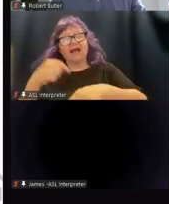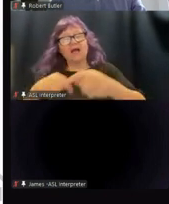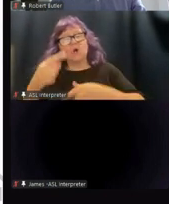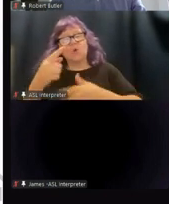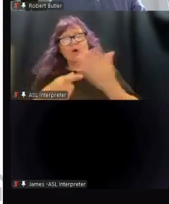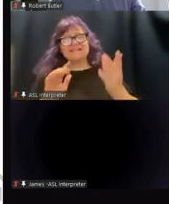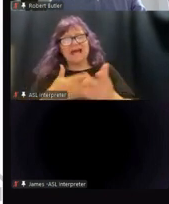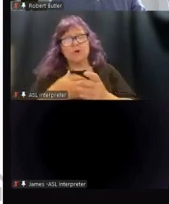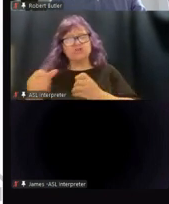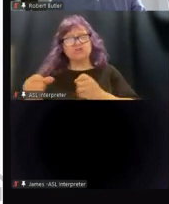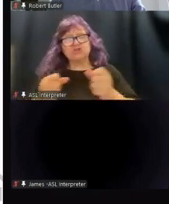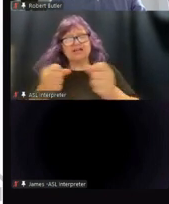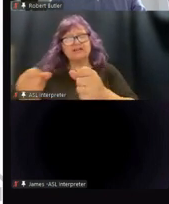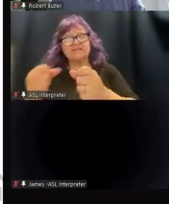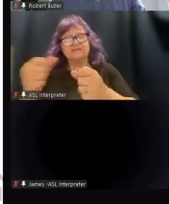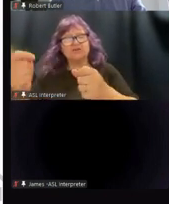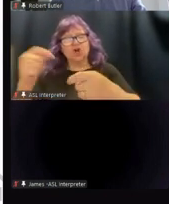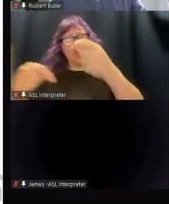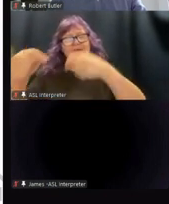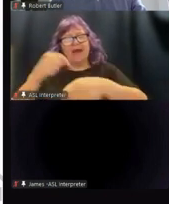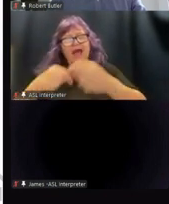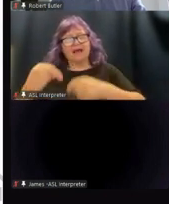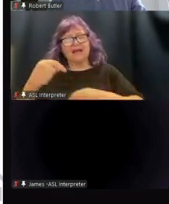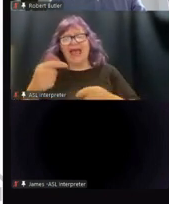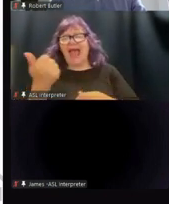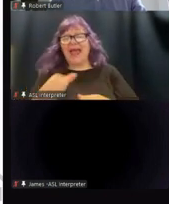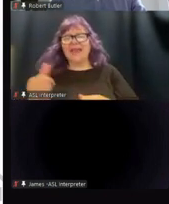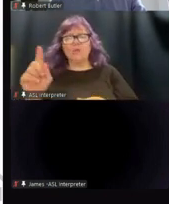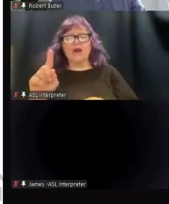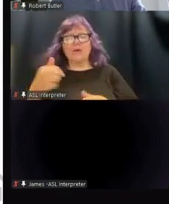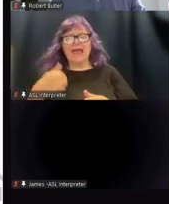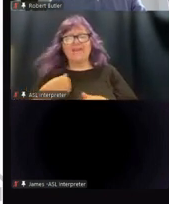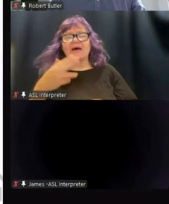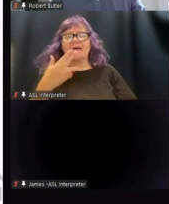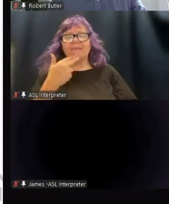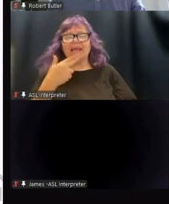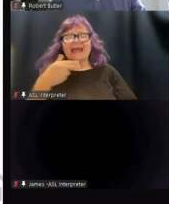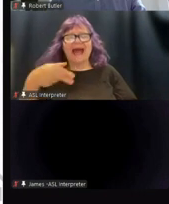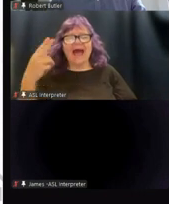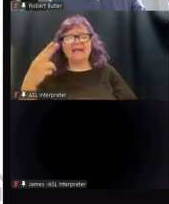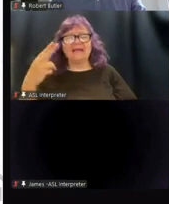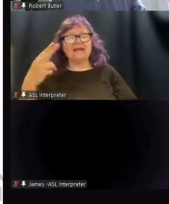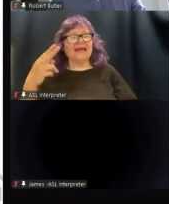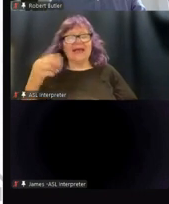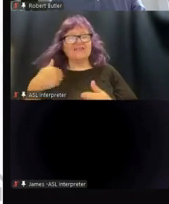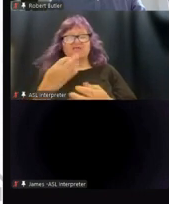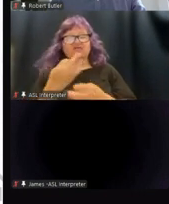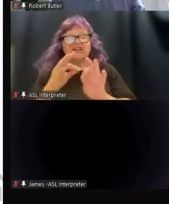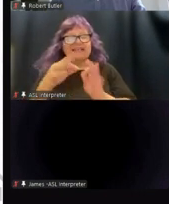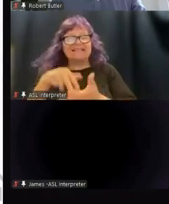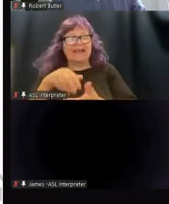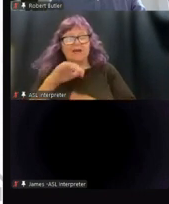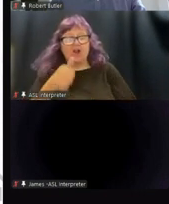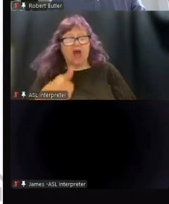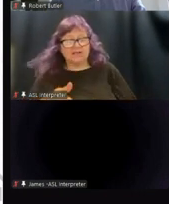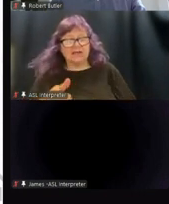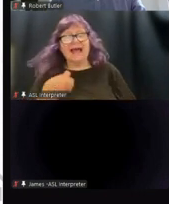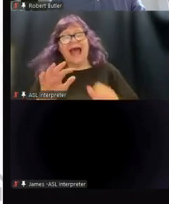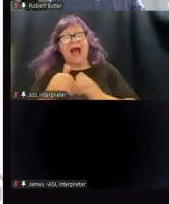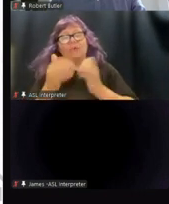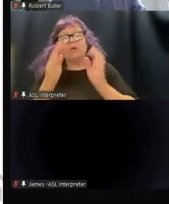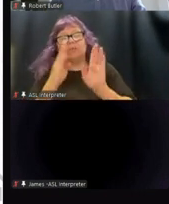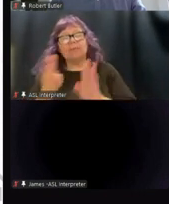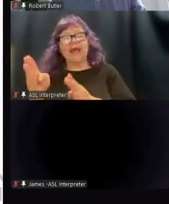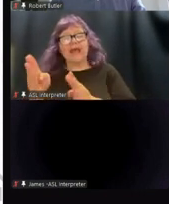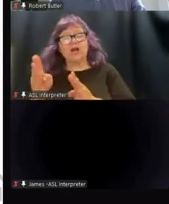for going back? And anywhere we have a mini high, whether it's freestanding or not, how do we prepare to build